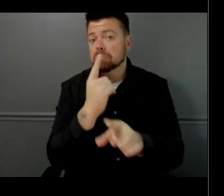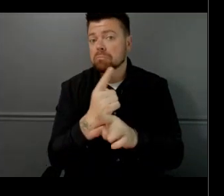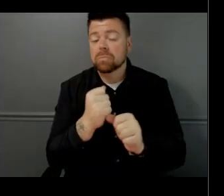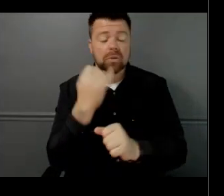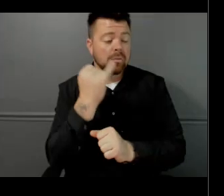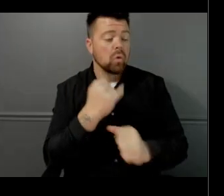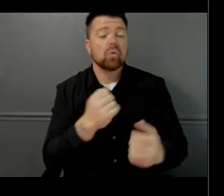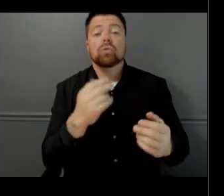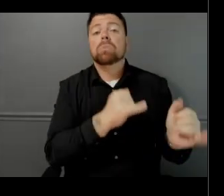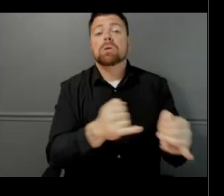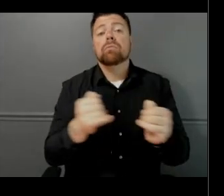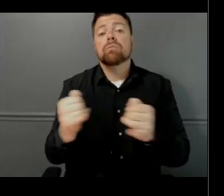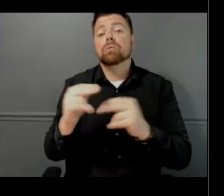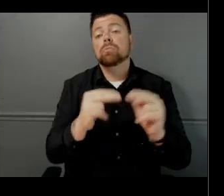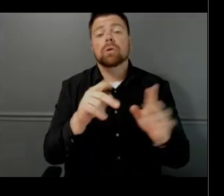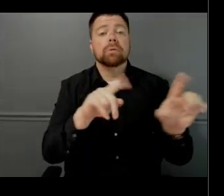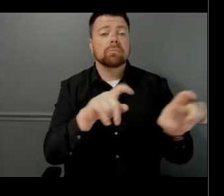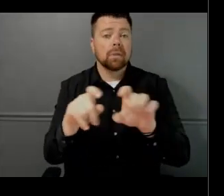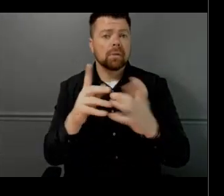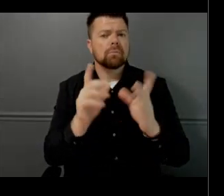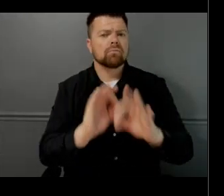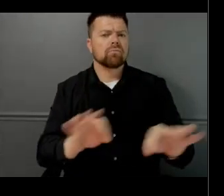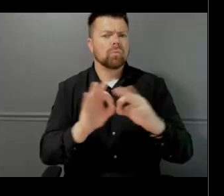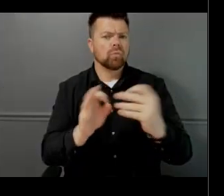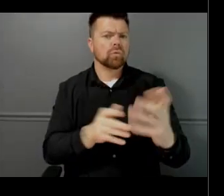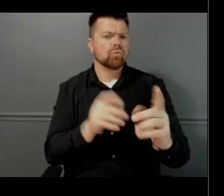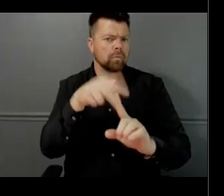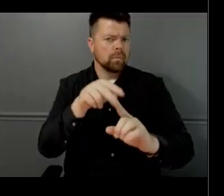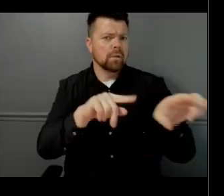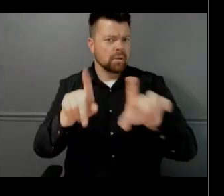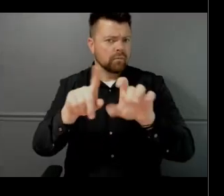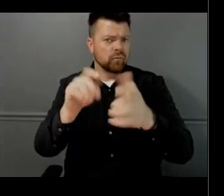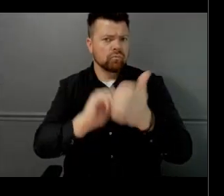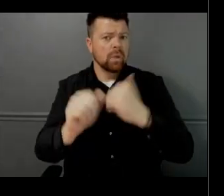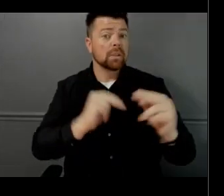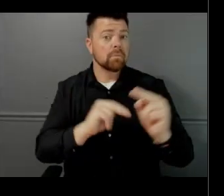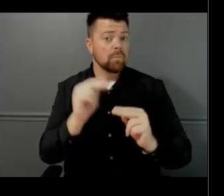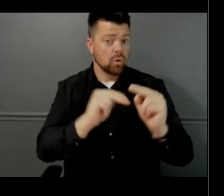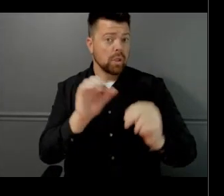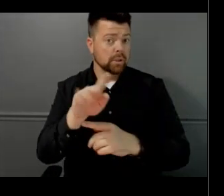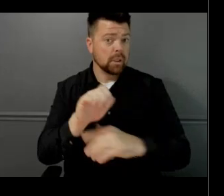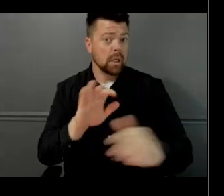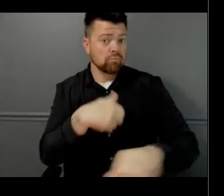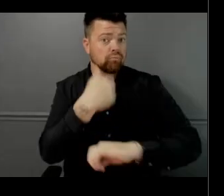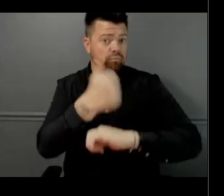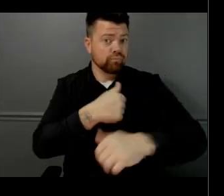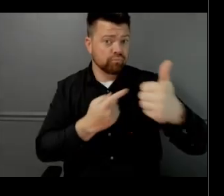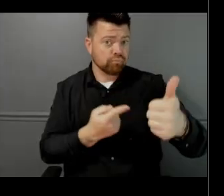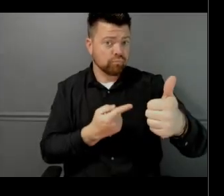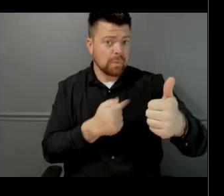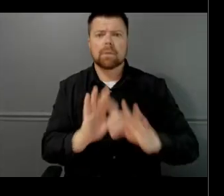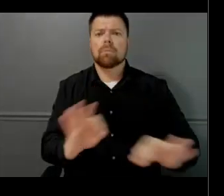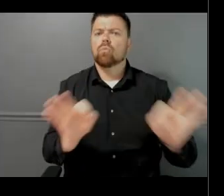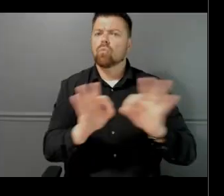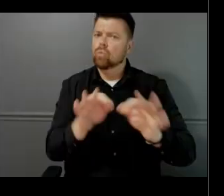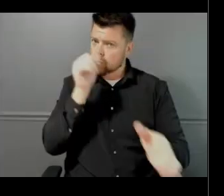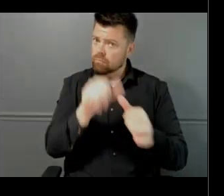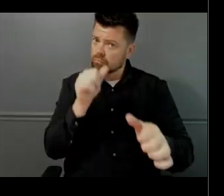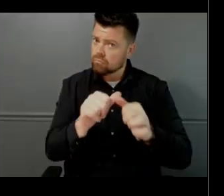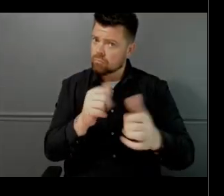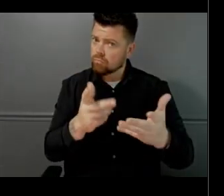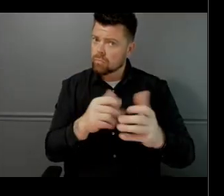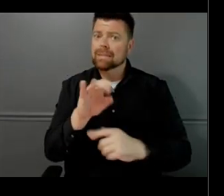test, it will be necessary to apply the test for each building in the site. And it is important to keep in mind that